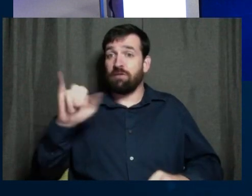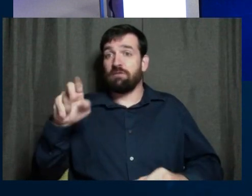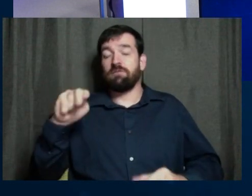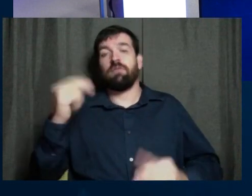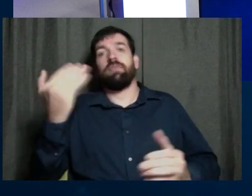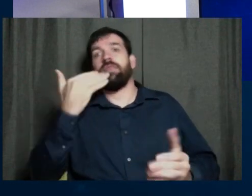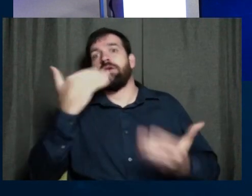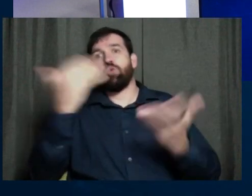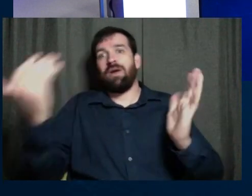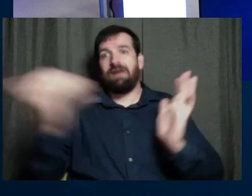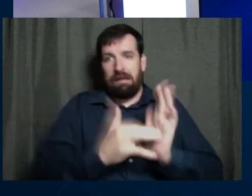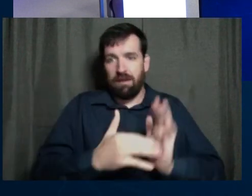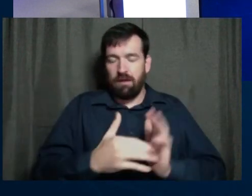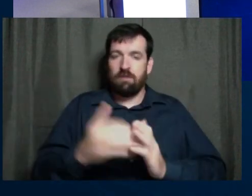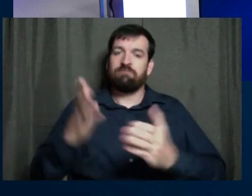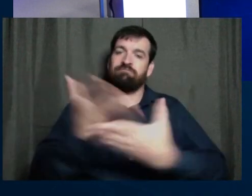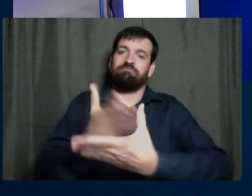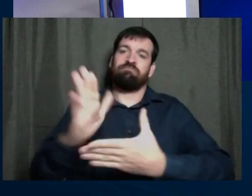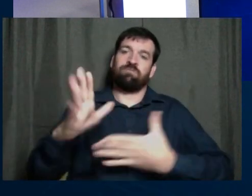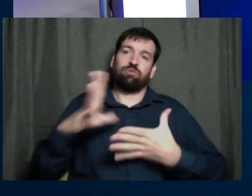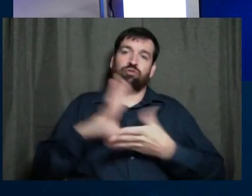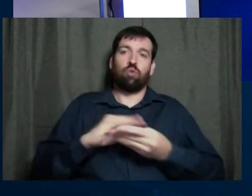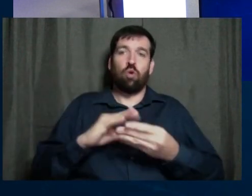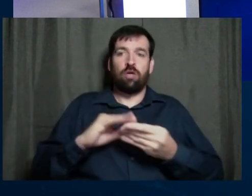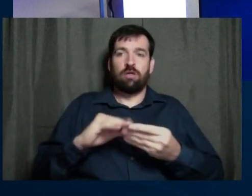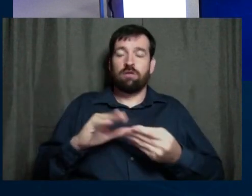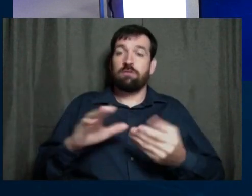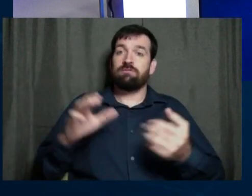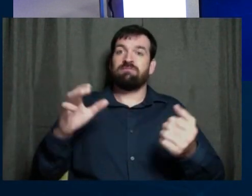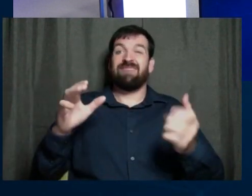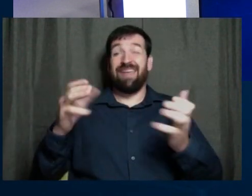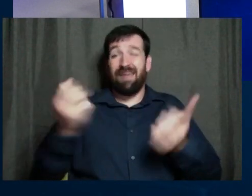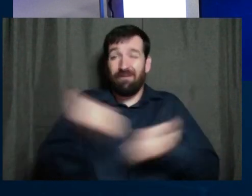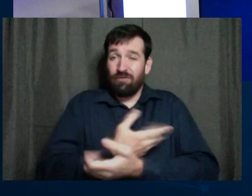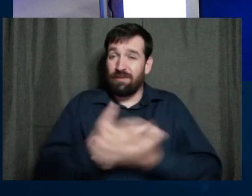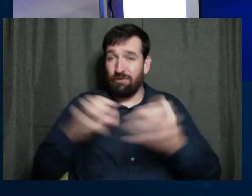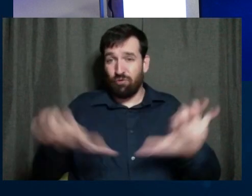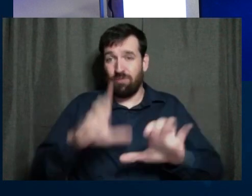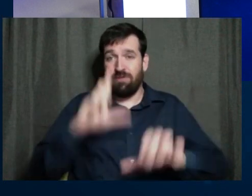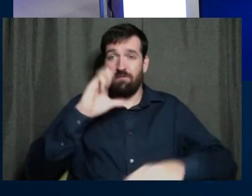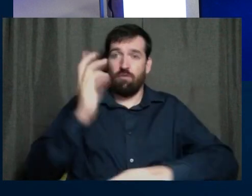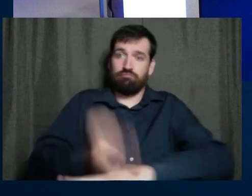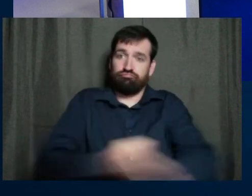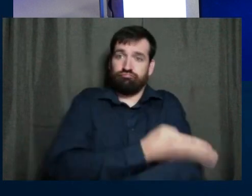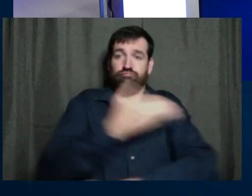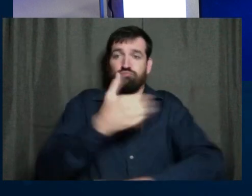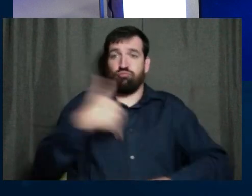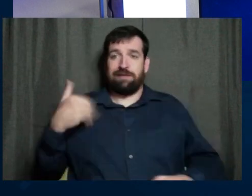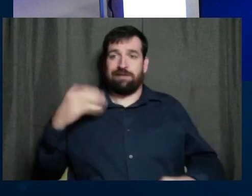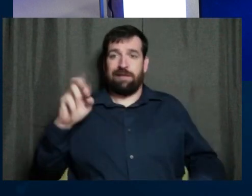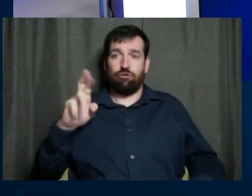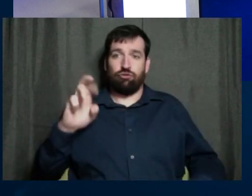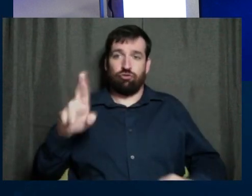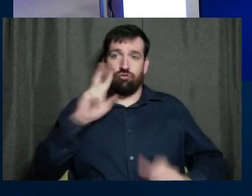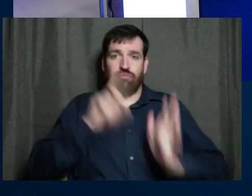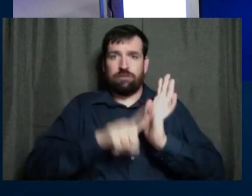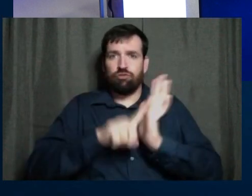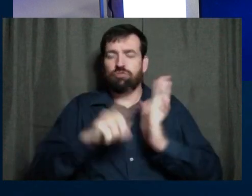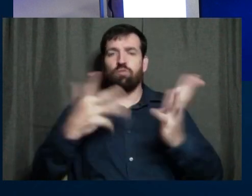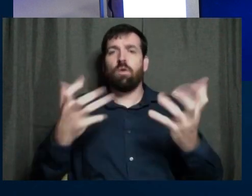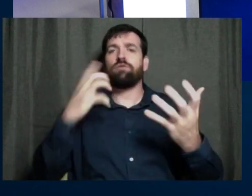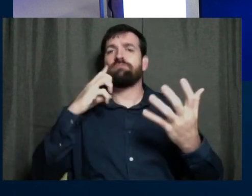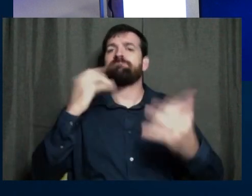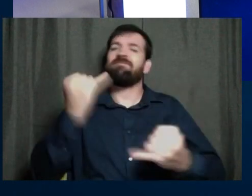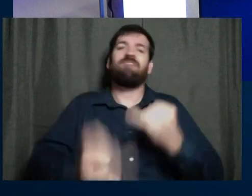Oday said, for sharing your story. Thank you for all you're doing to help advance breast cancer research. And just what do you want, what are your final thoughts